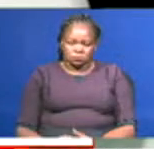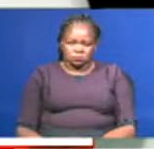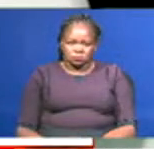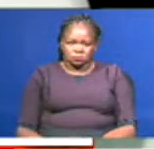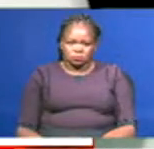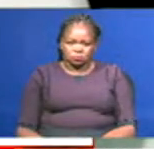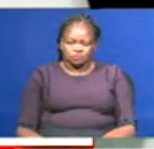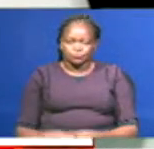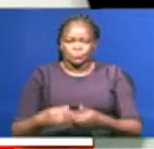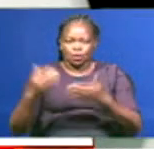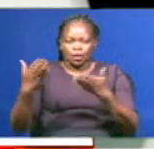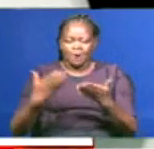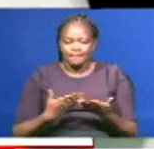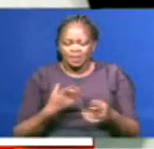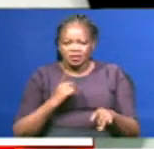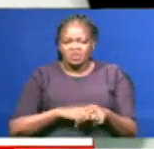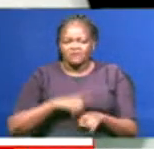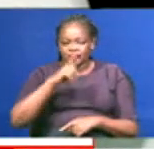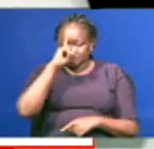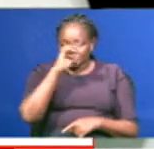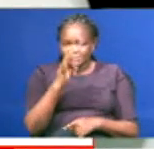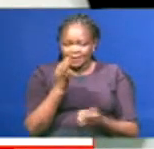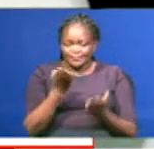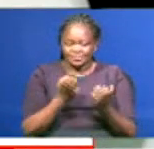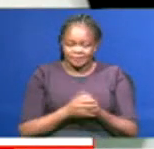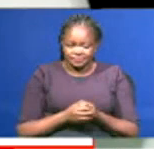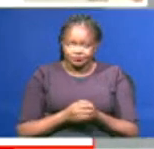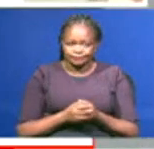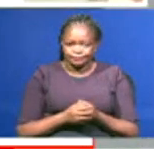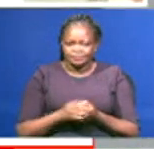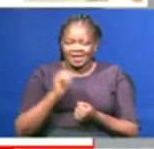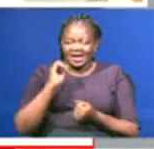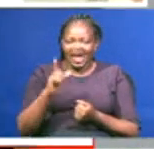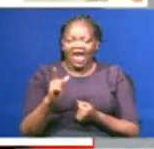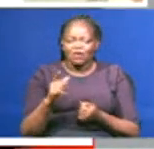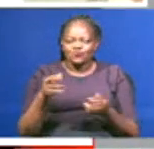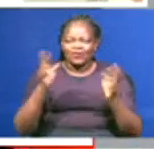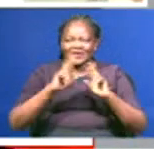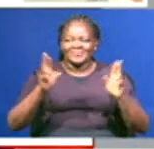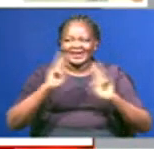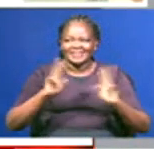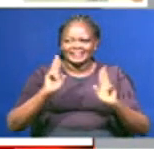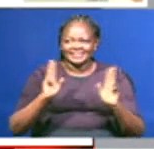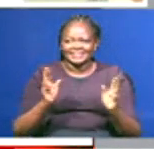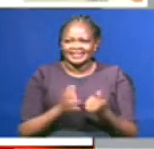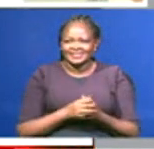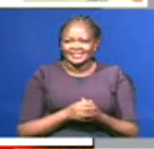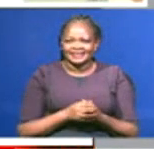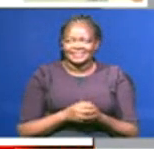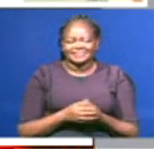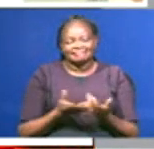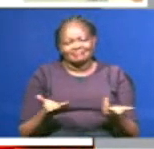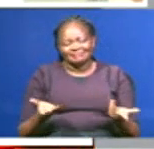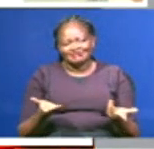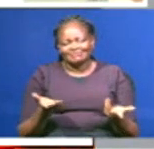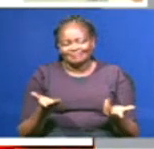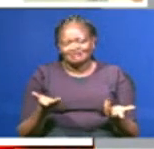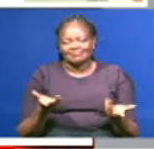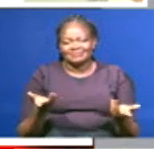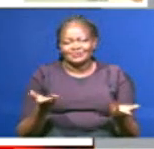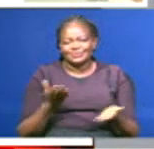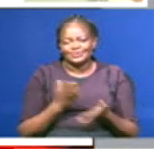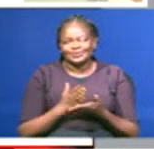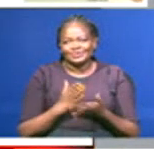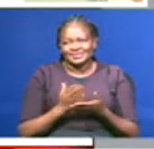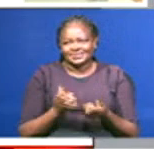Welcome back. It's now time for Serious Business. Wairimo Njenga is on set. Yes. Wairimo, we are buying on credit for the